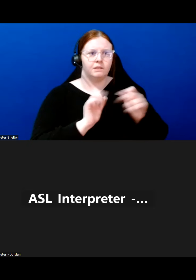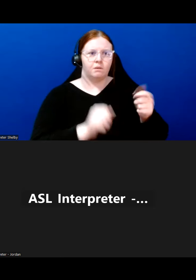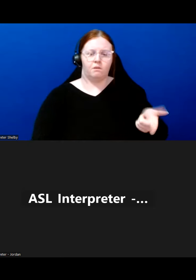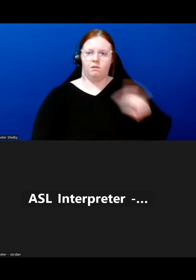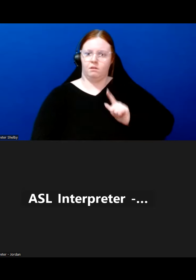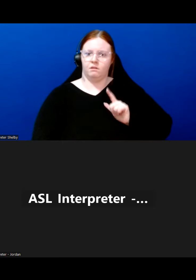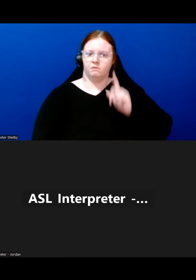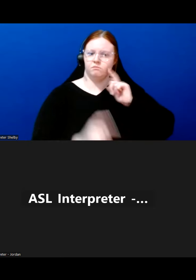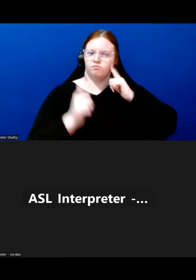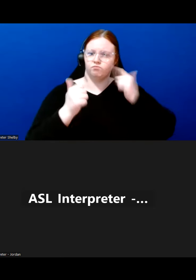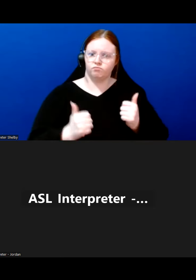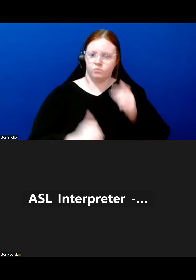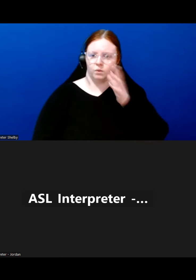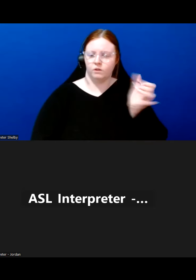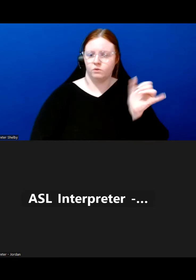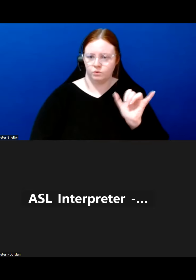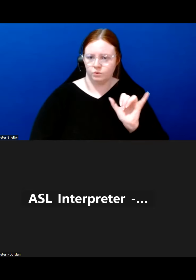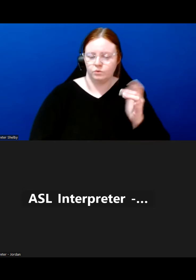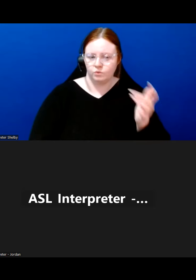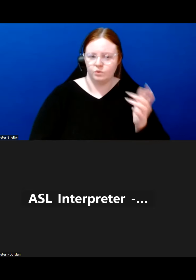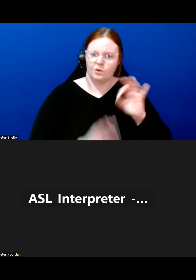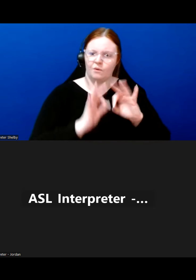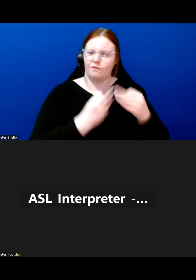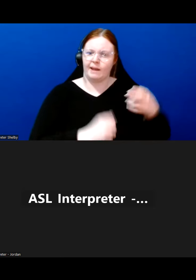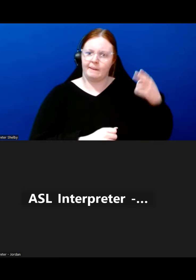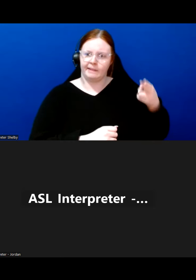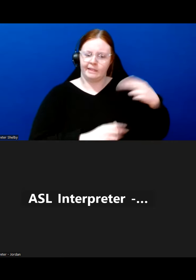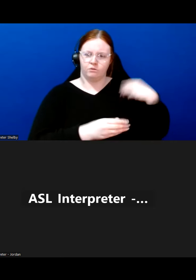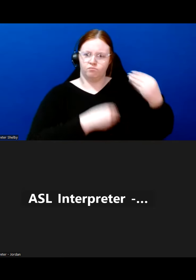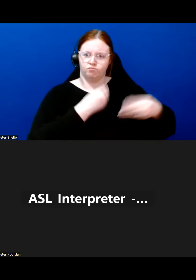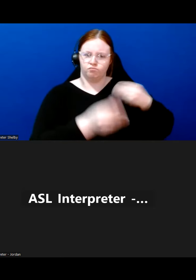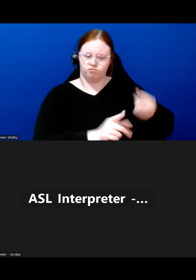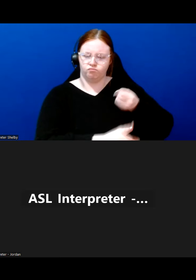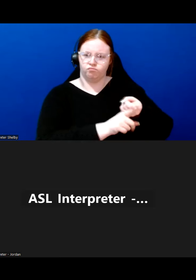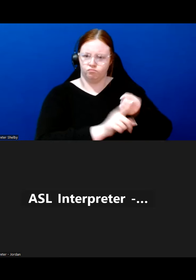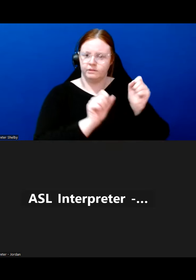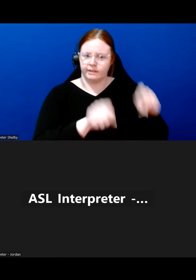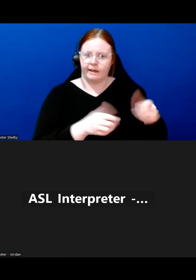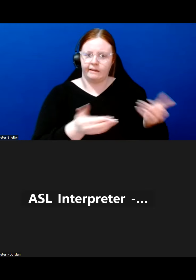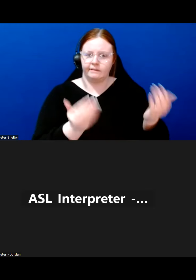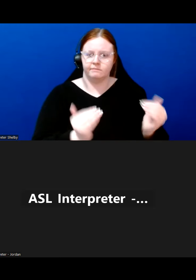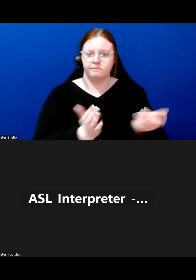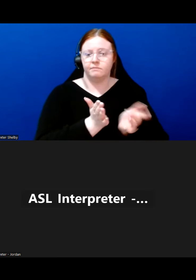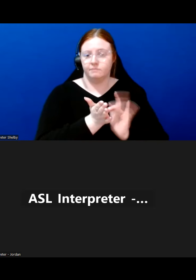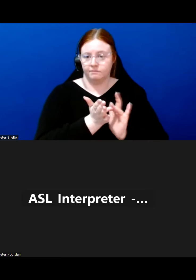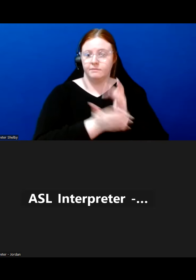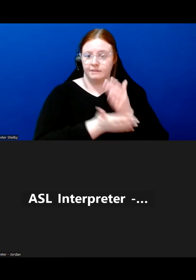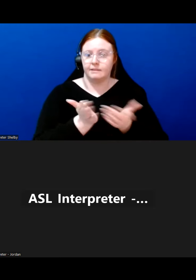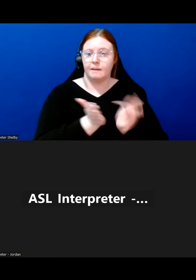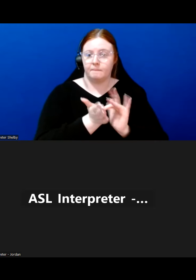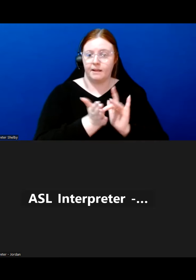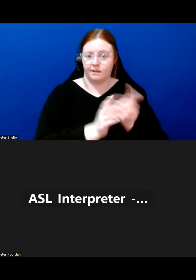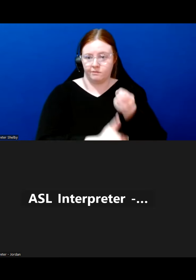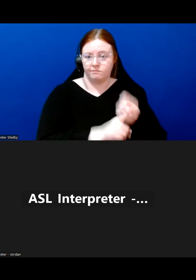as well. So there's a few different ways that family history of hearing loss can come about. There's medications that can harm the